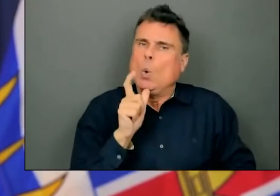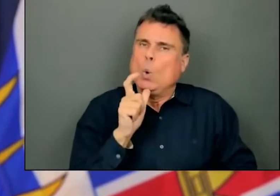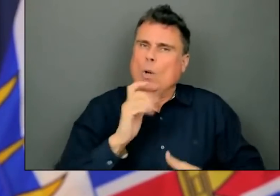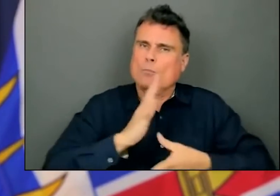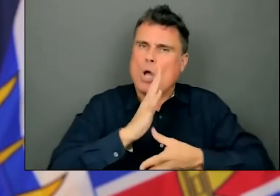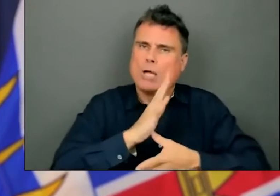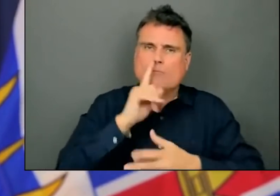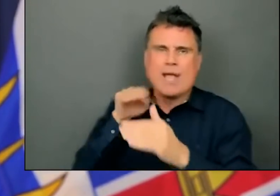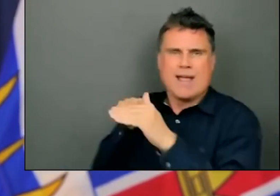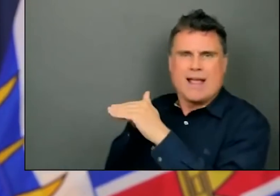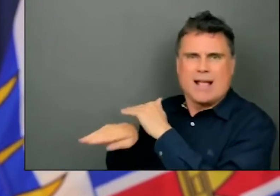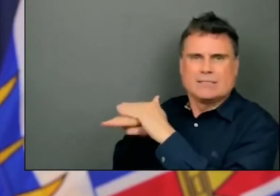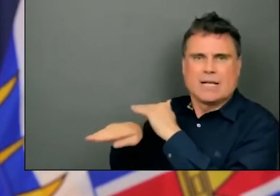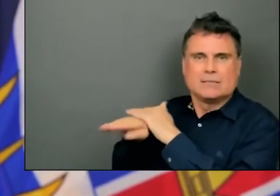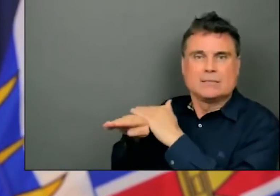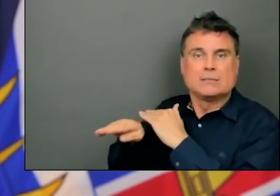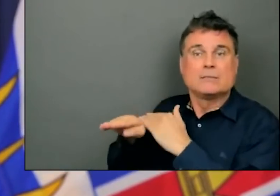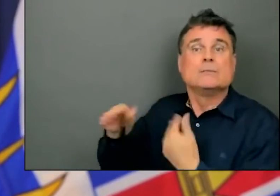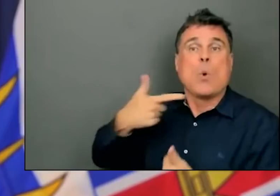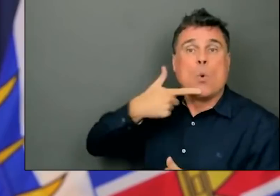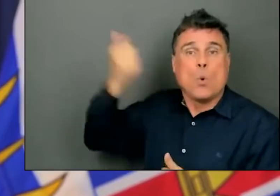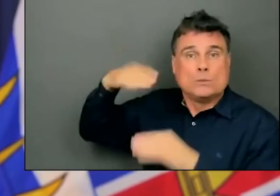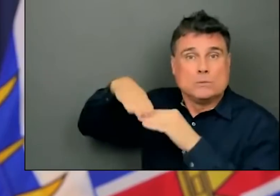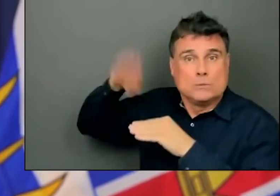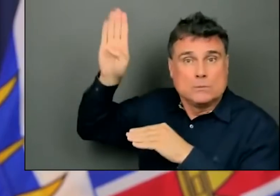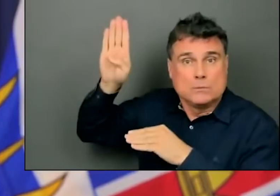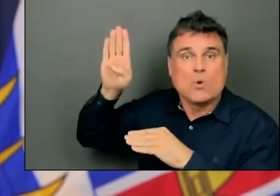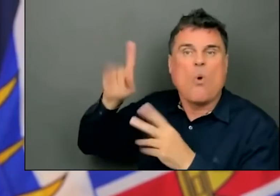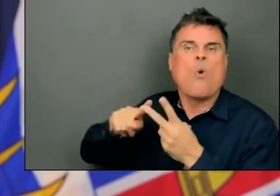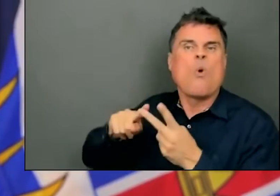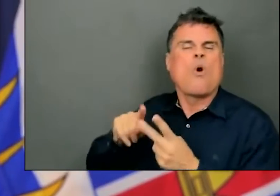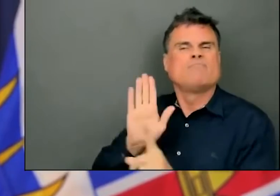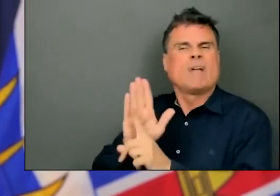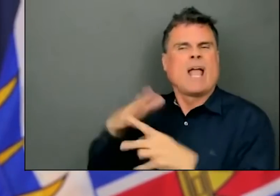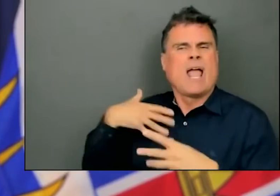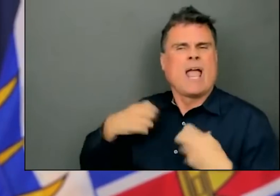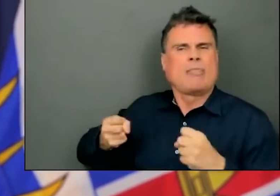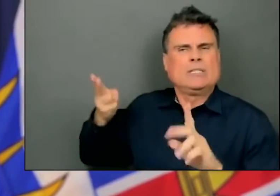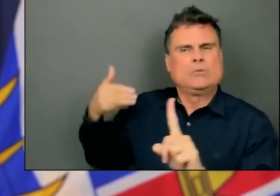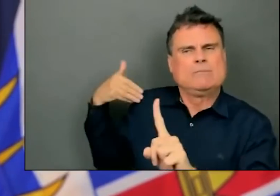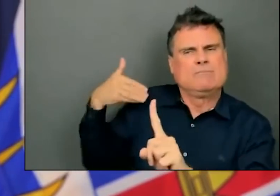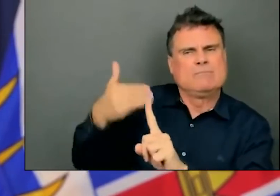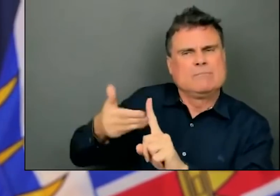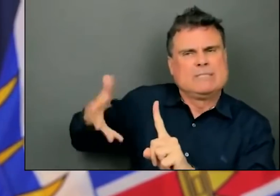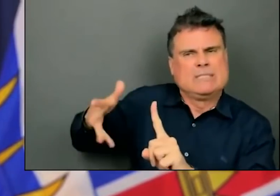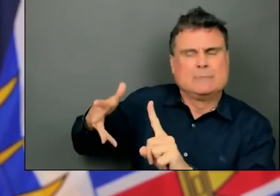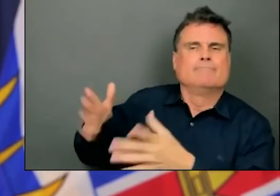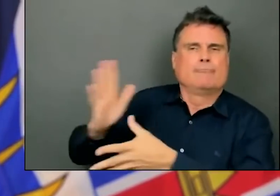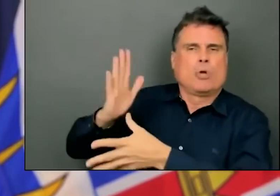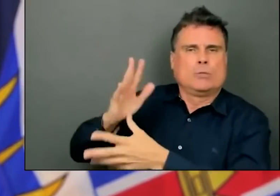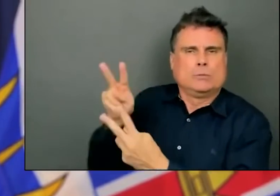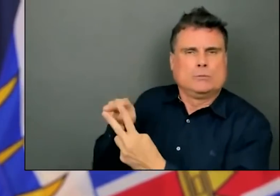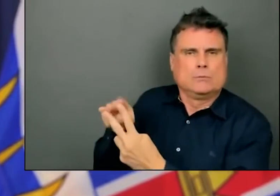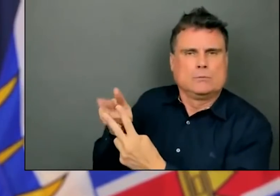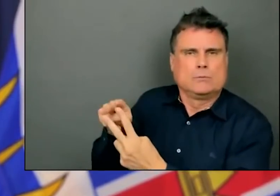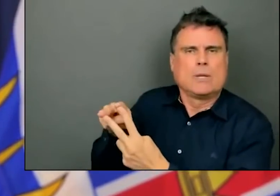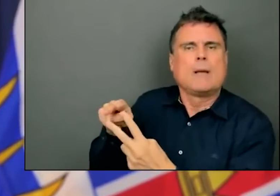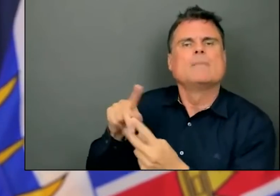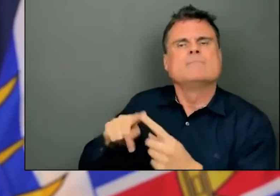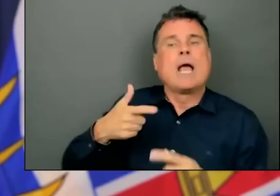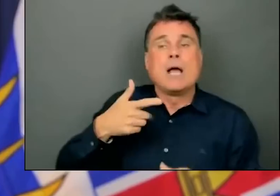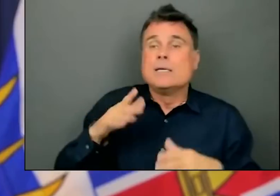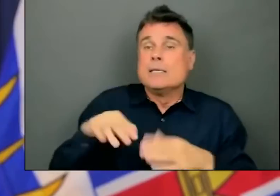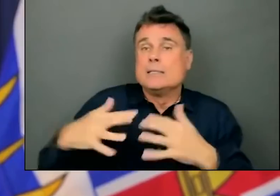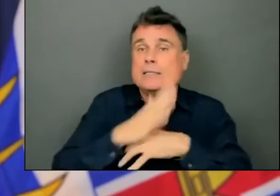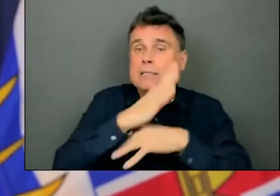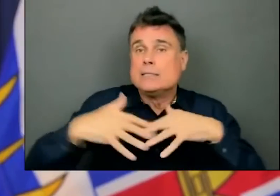more at risk, and that's our seniors and elders. We know that. We know they've always been most at risk, and that is for them to have to use either